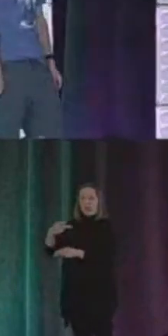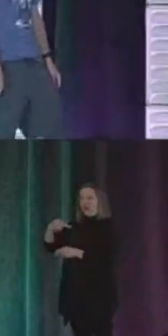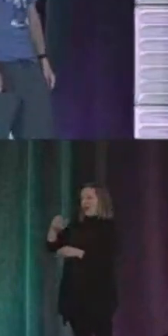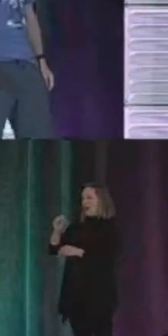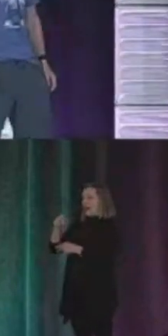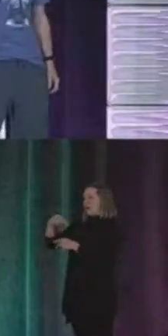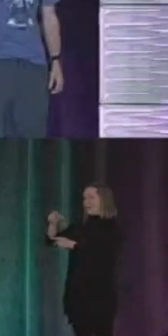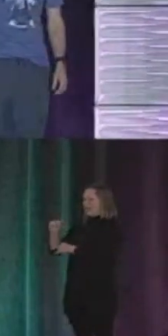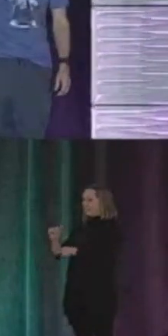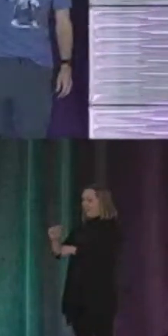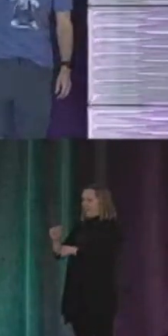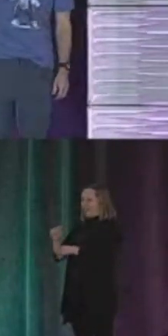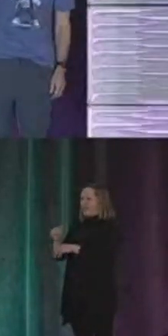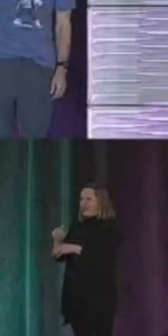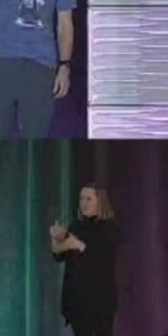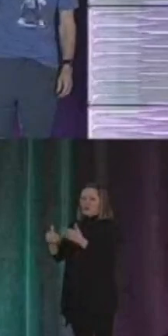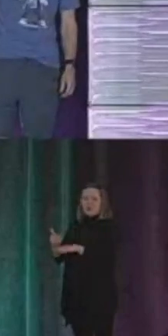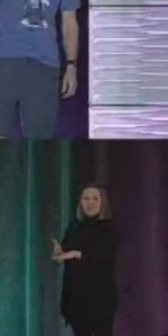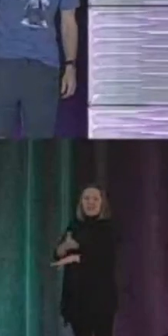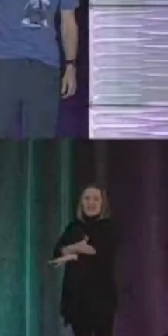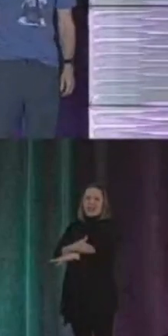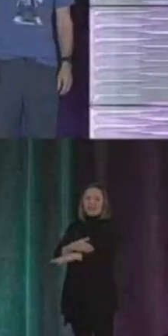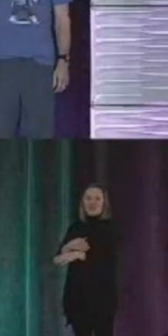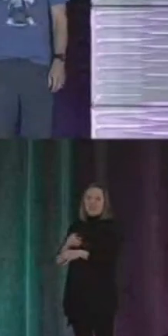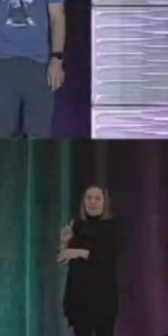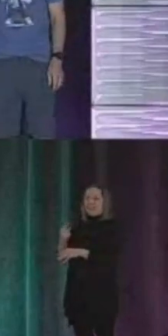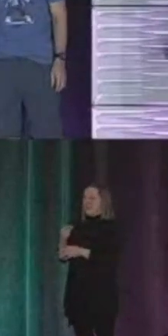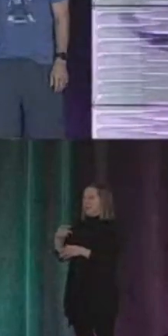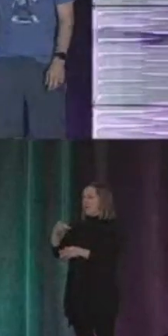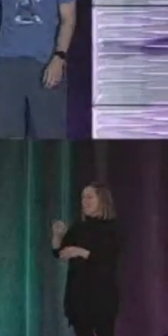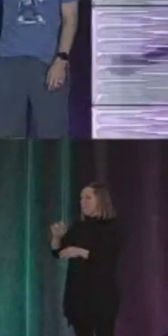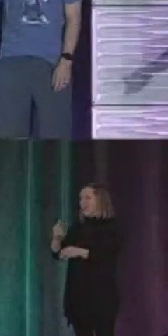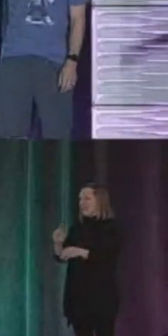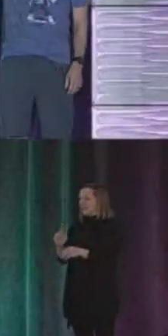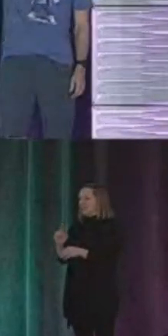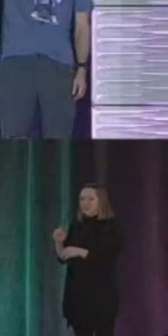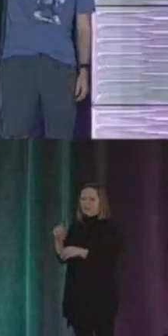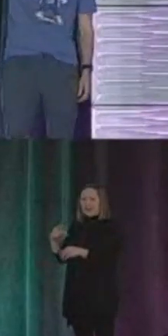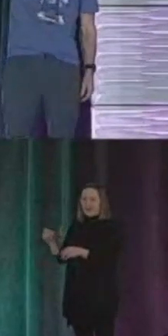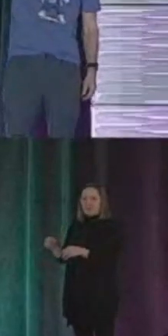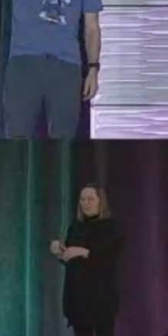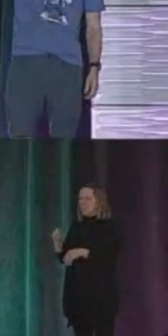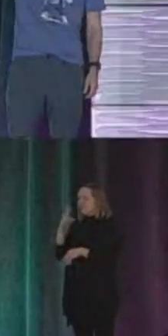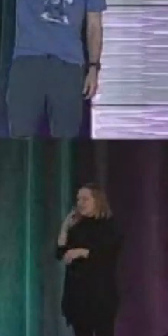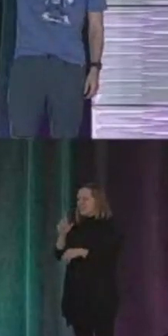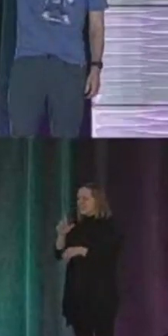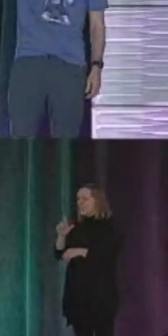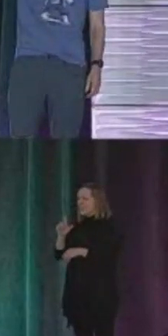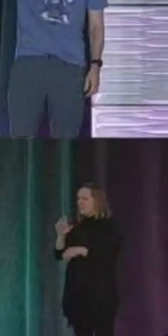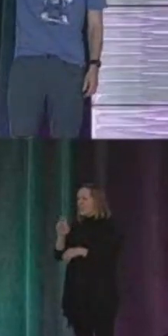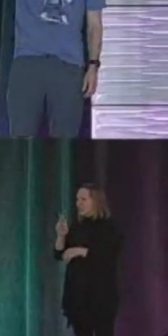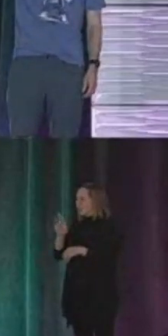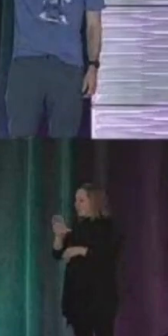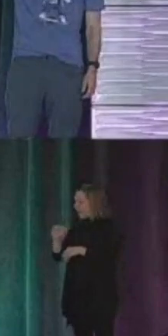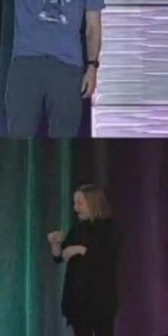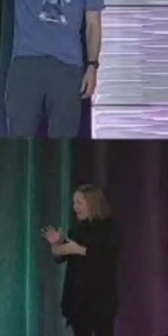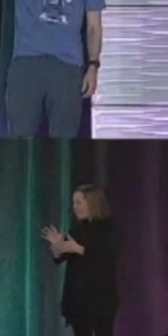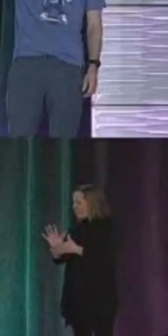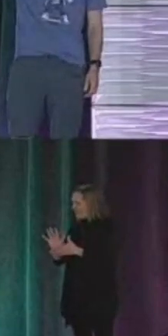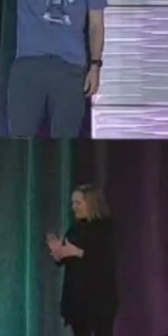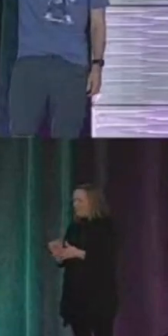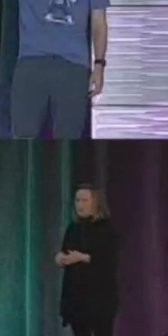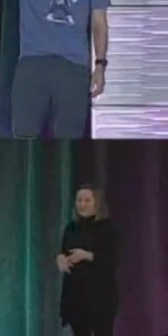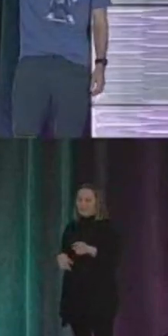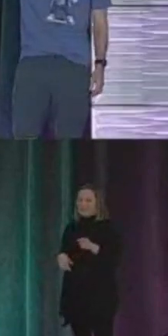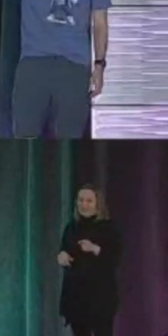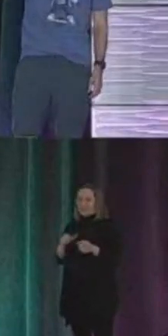PESPA, Progressively Enhanced Single-Page Apps. It sounds like Vespa. How many of you have seen Luca? That is